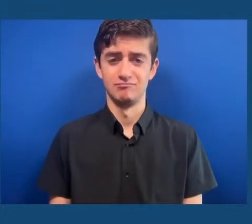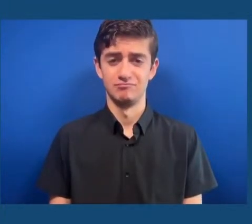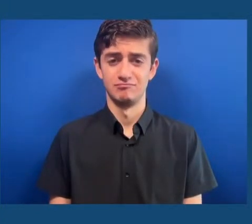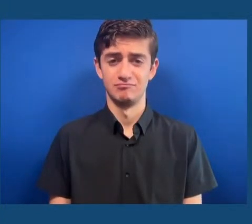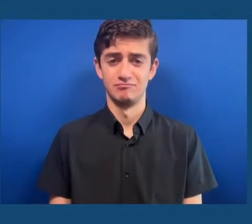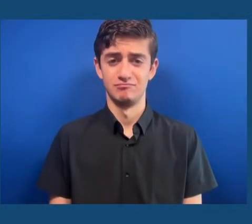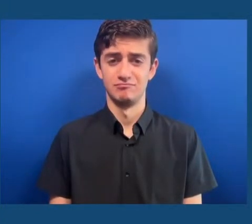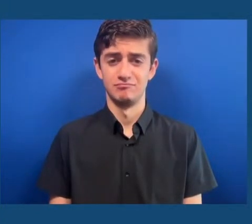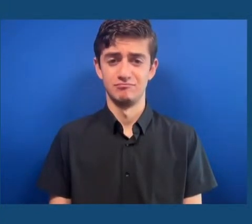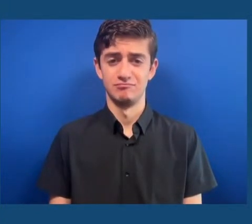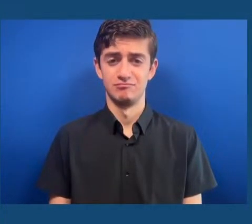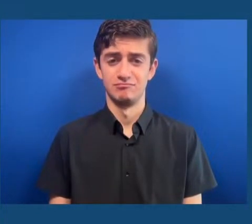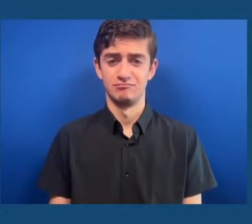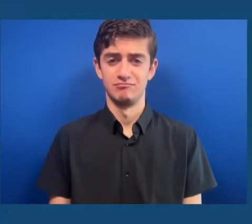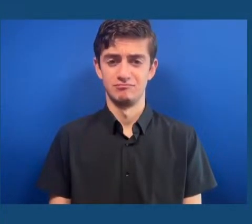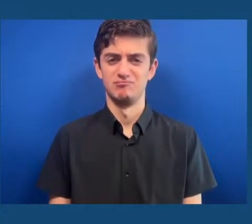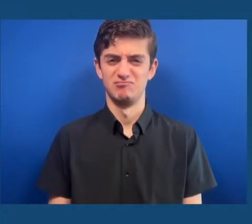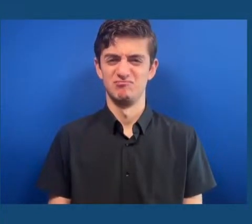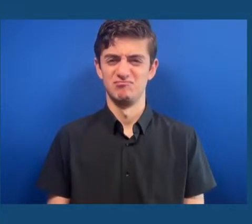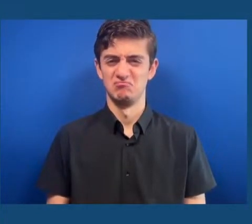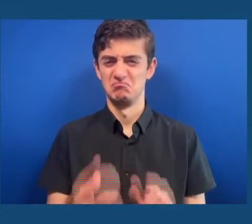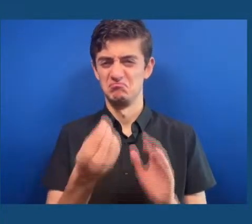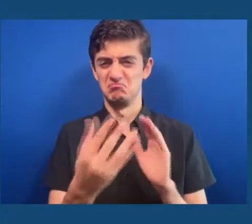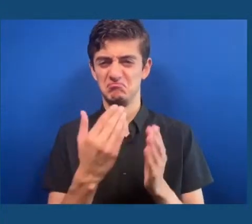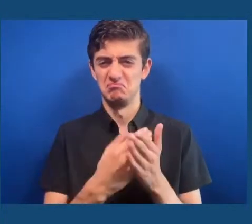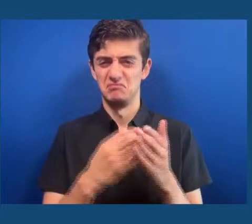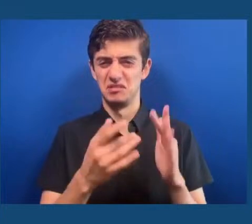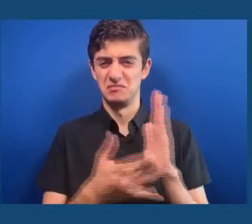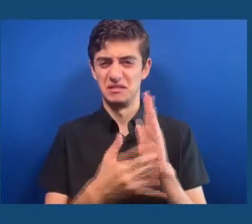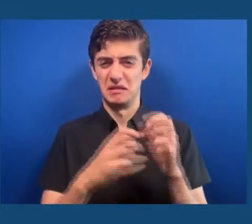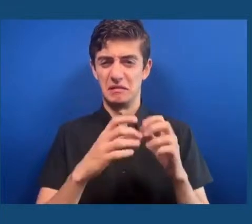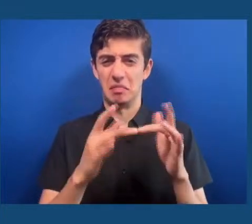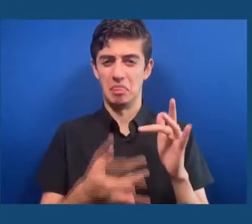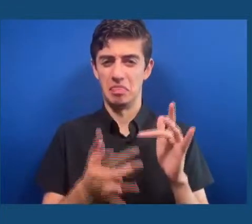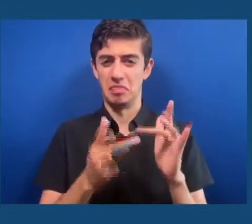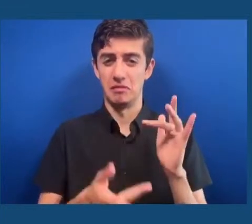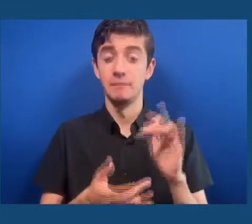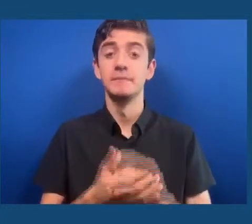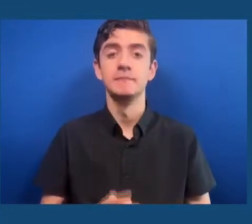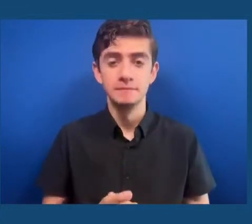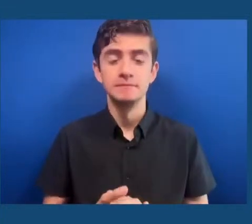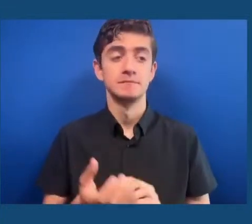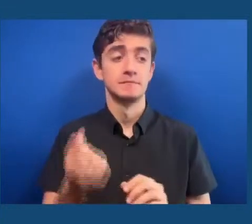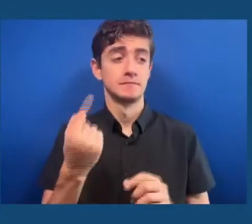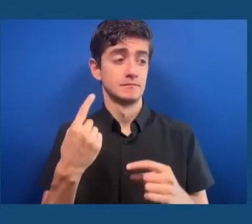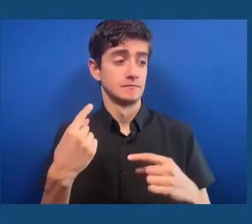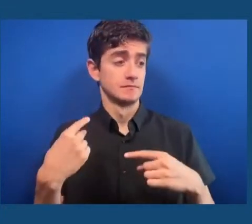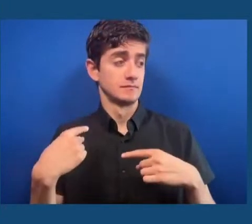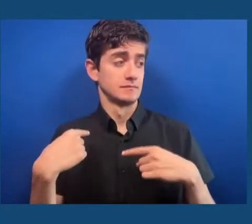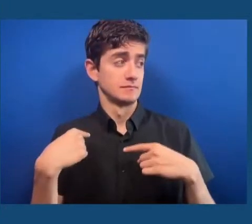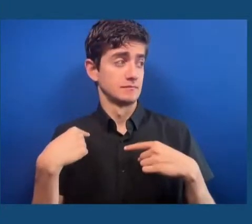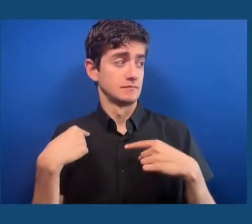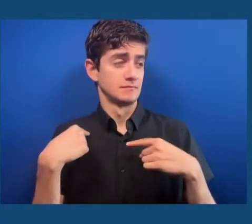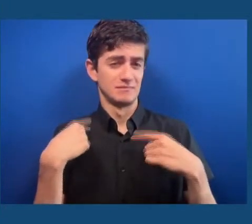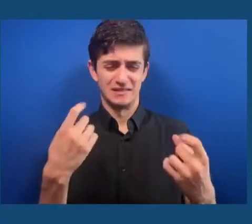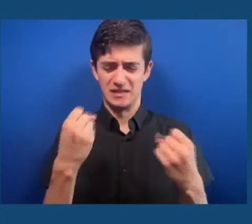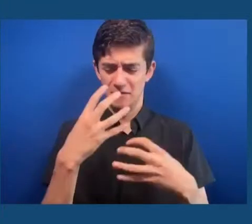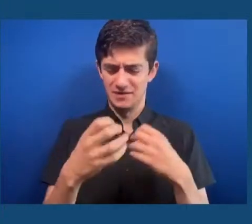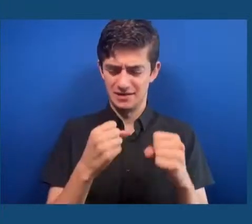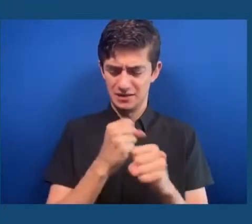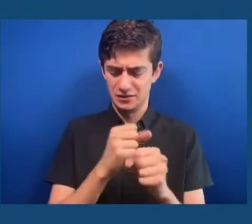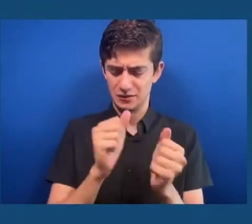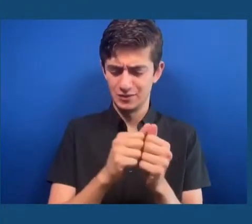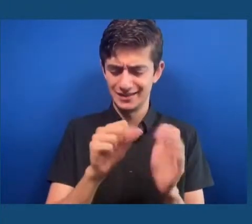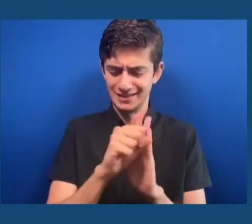And how many years have we had state parks in the state of New York? Ah, yes, the 100. 100, right? Go 100,